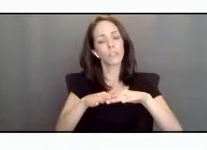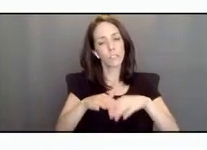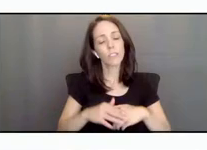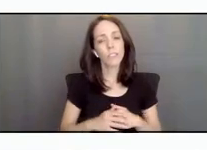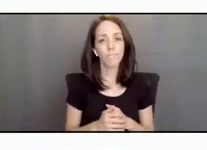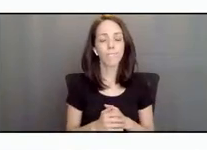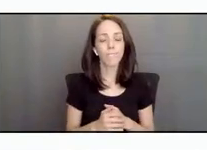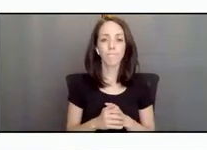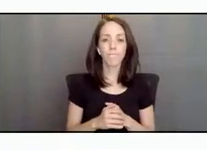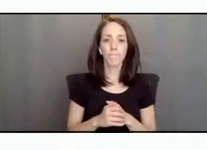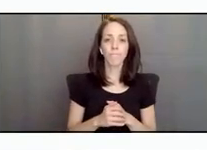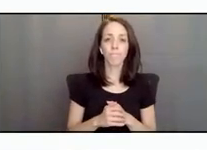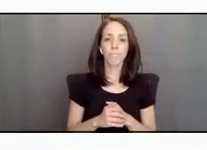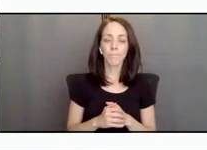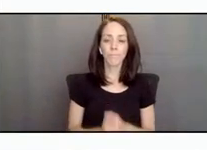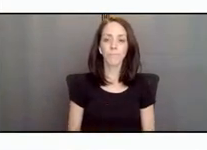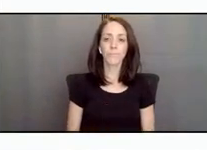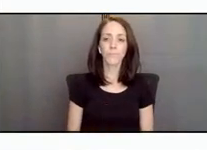Next slide.